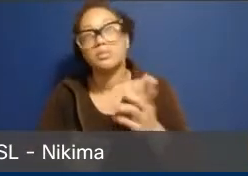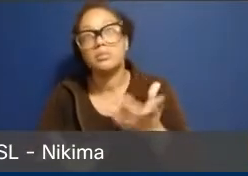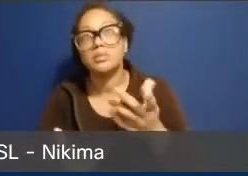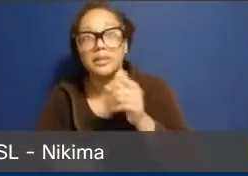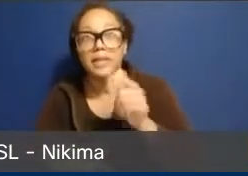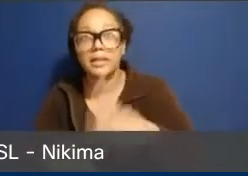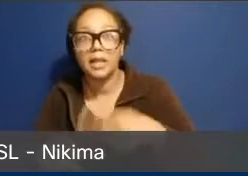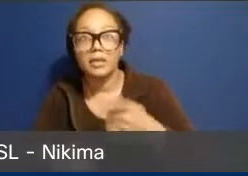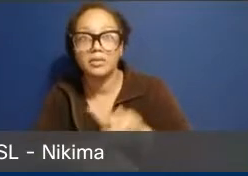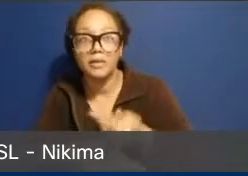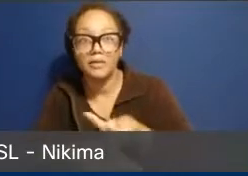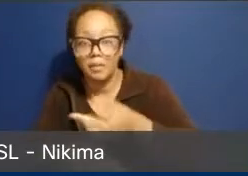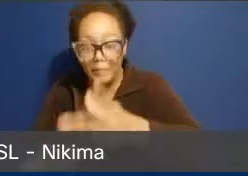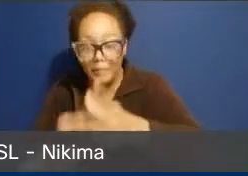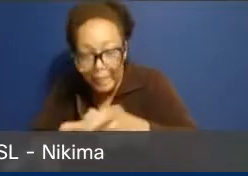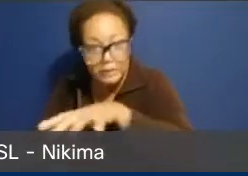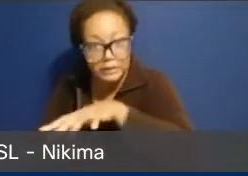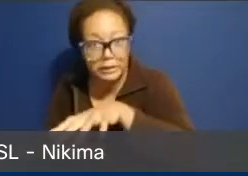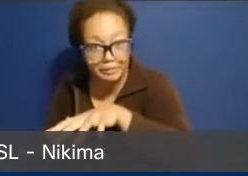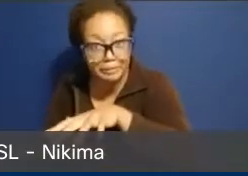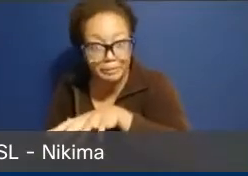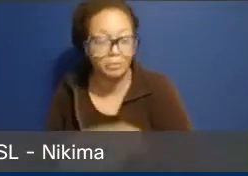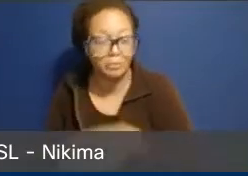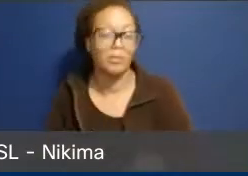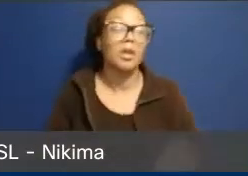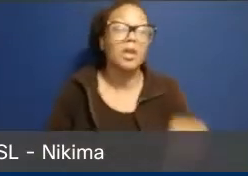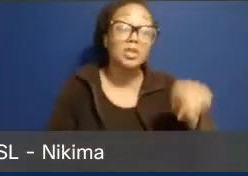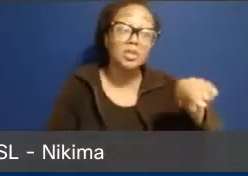were 41.1 million, or